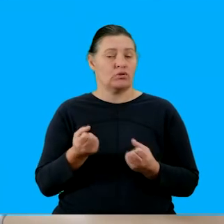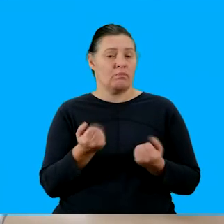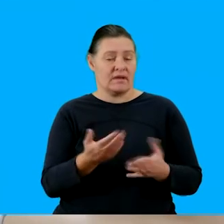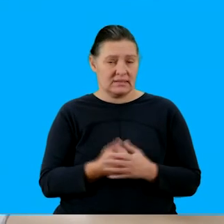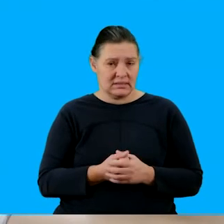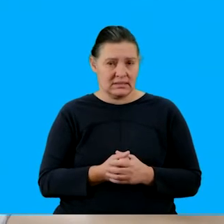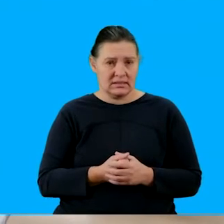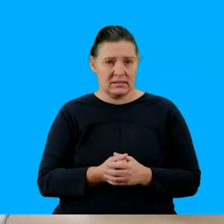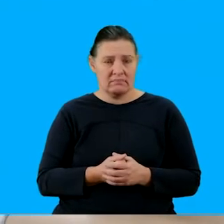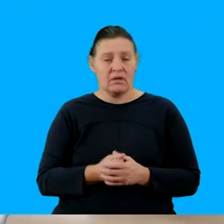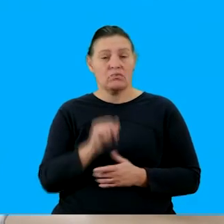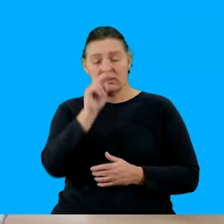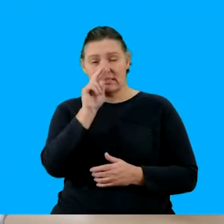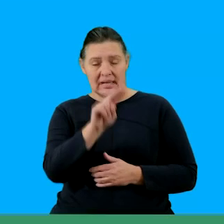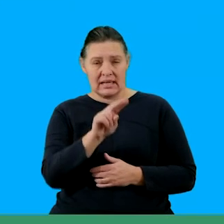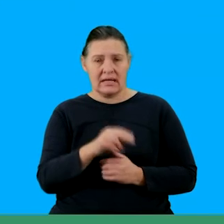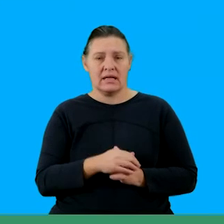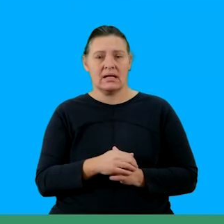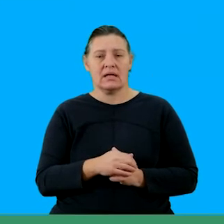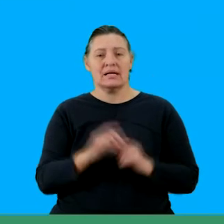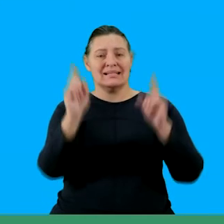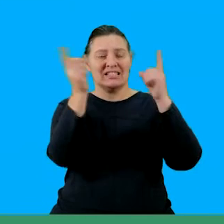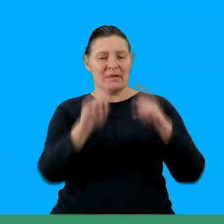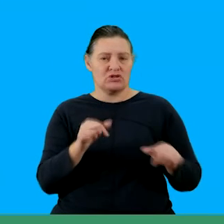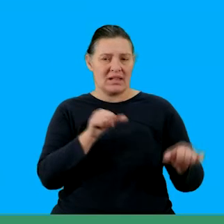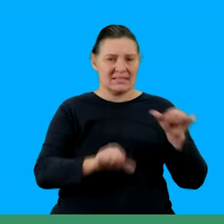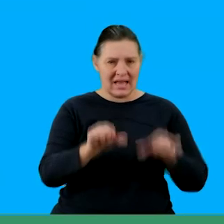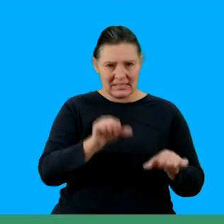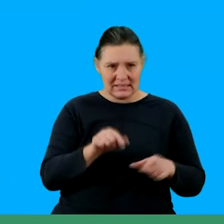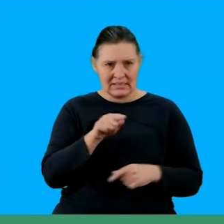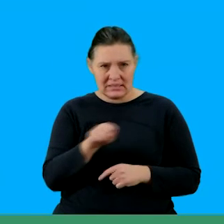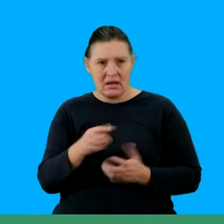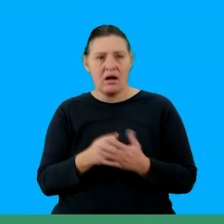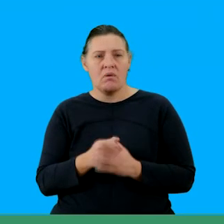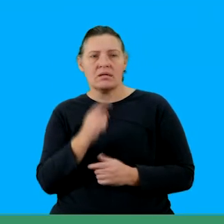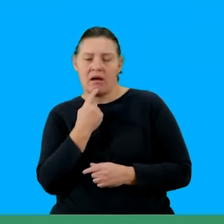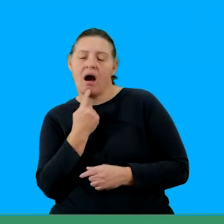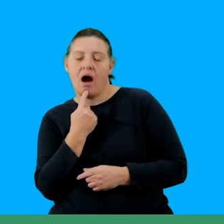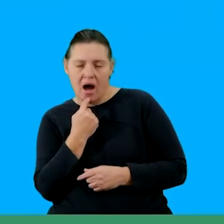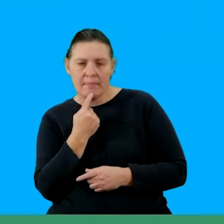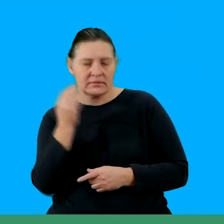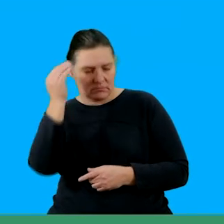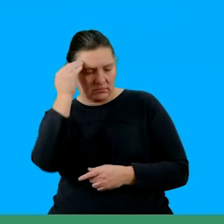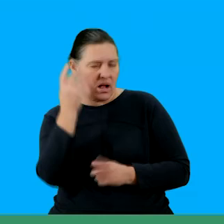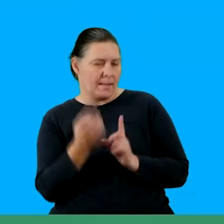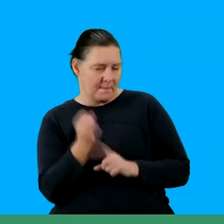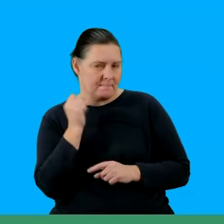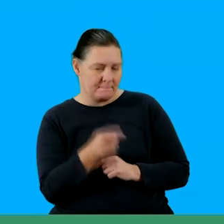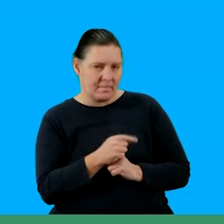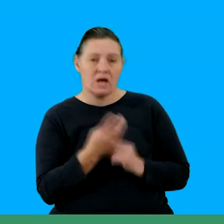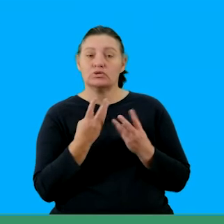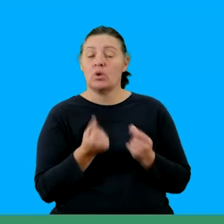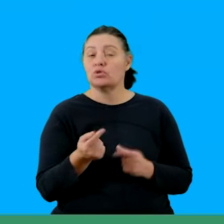to you. When you see the term now special signs and marks, you should be having one solution into your mind. And